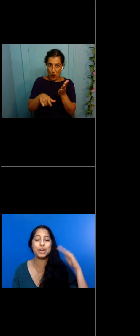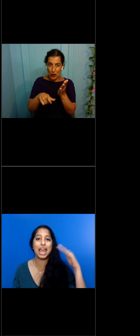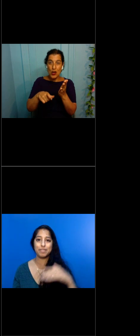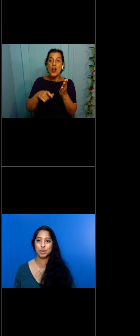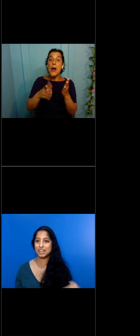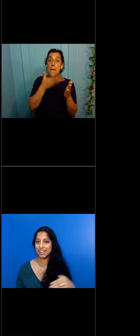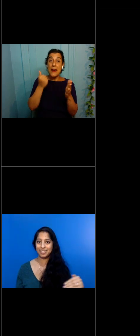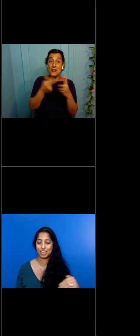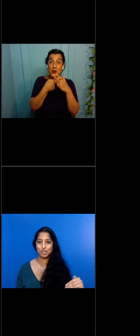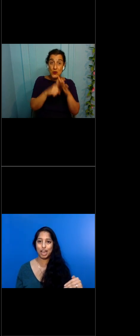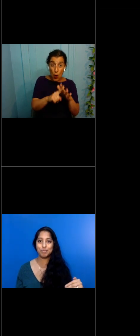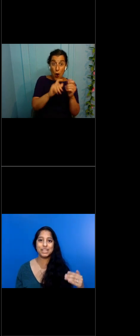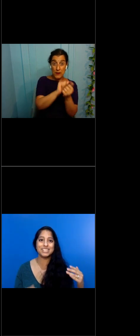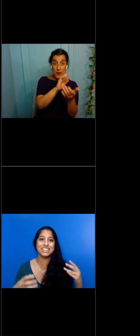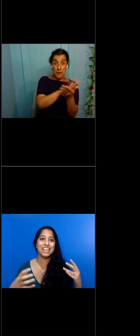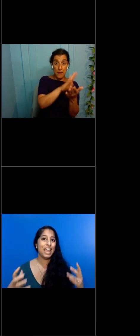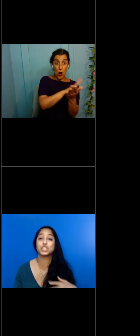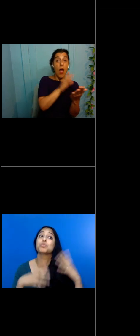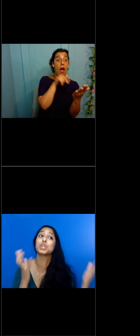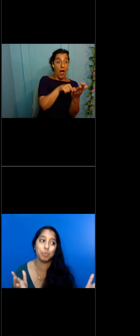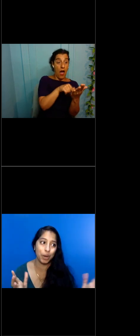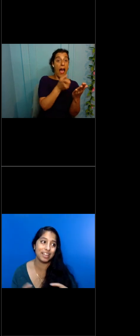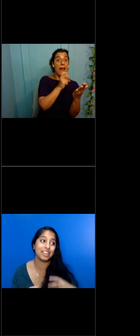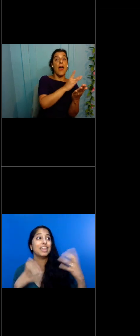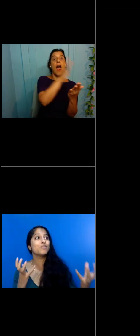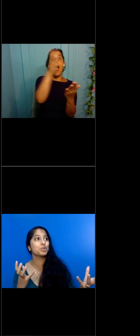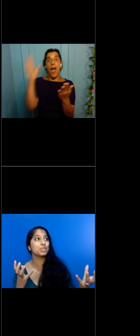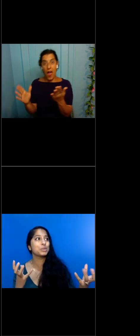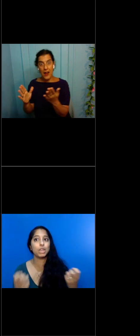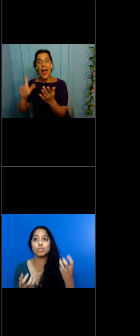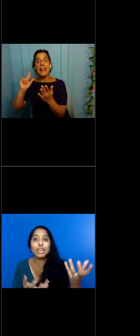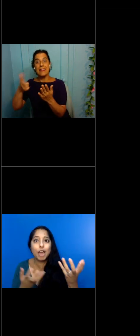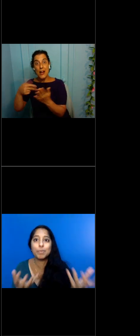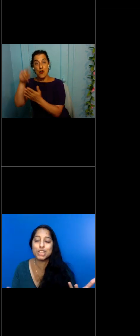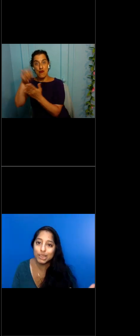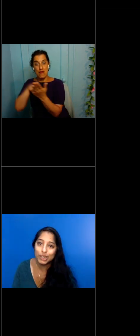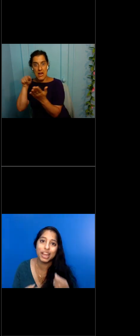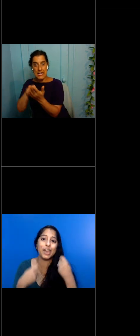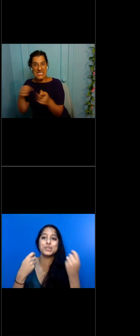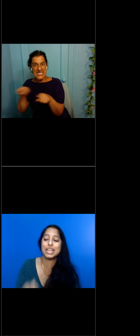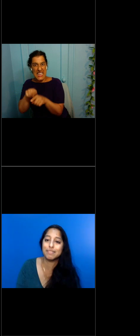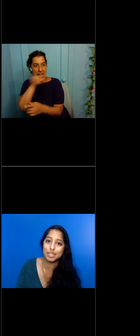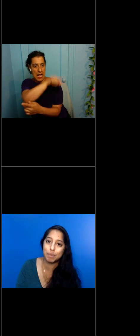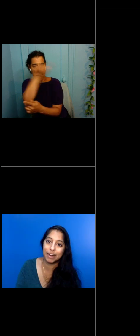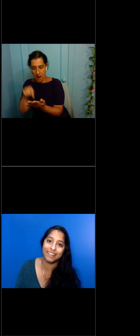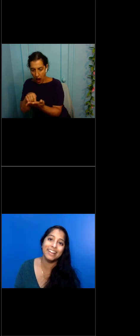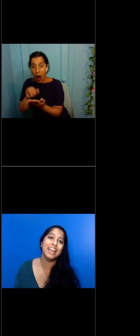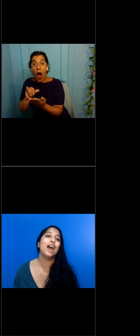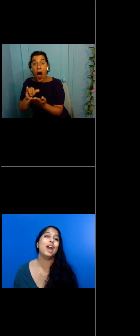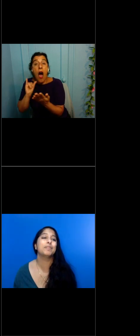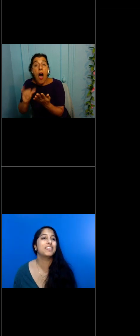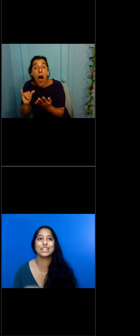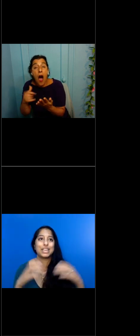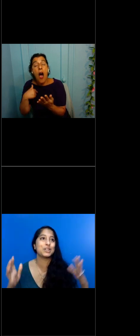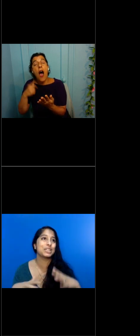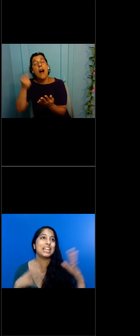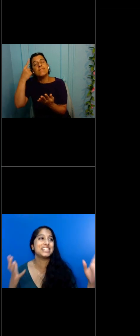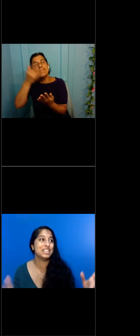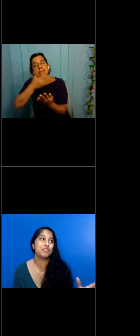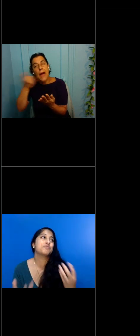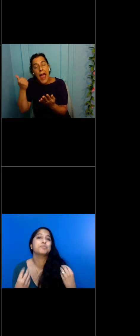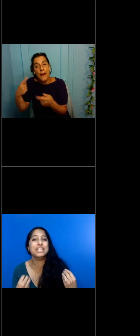with a paper and have them read it again later on, because it's really rewarding. Like, they feel really cool. Like, look at how much I learned. I understand this better. And I think it's